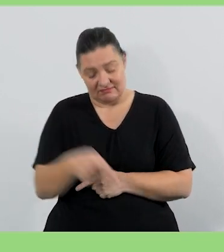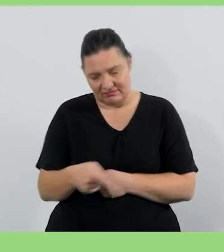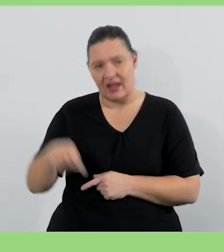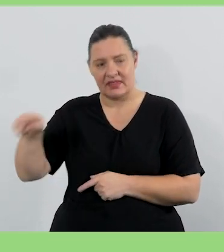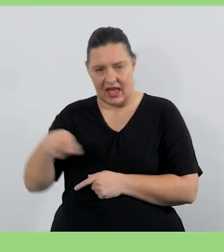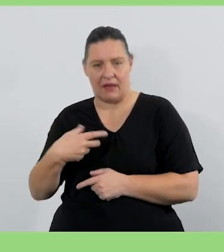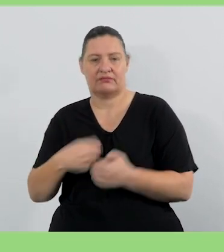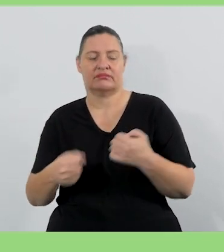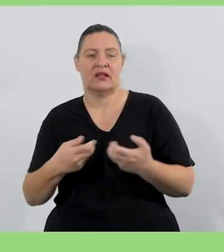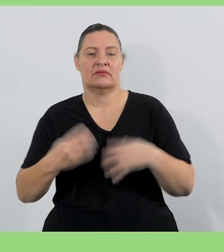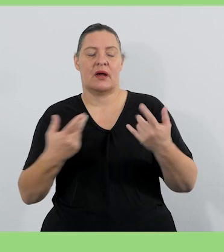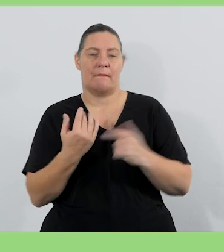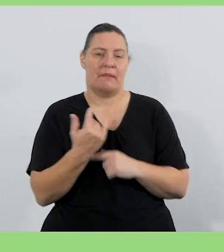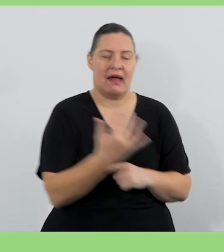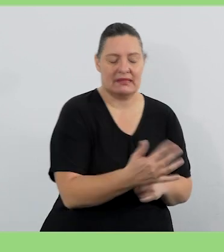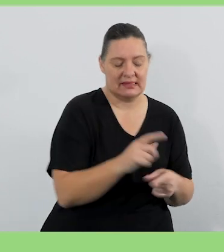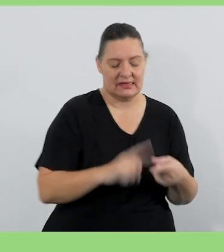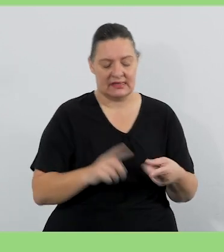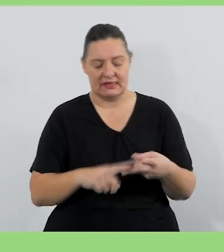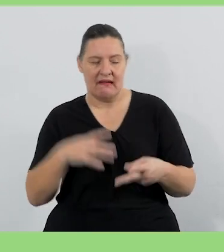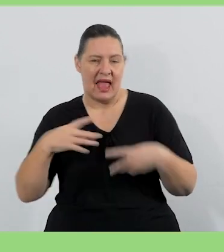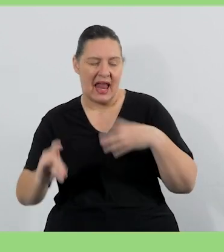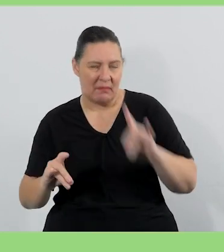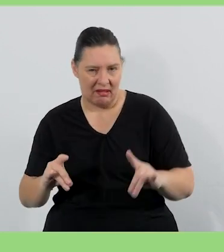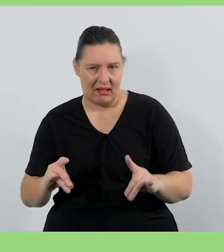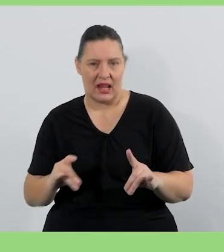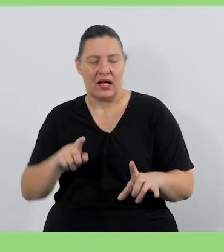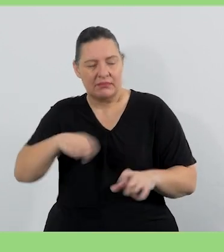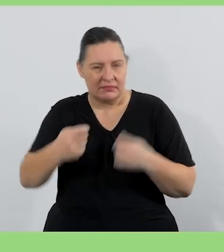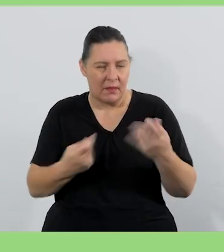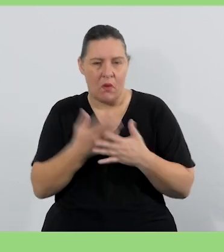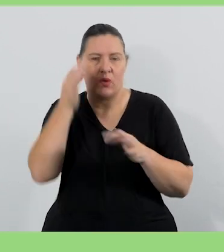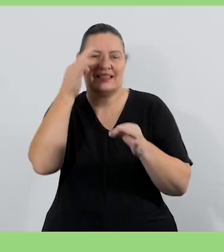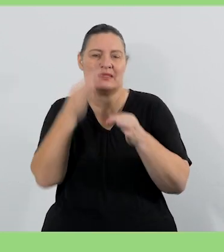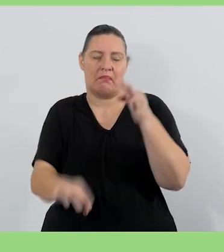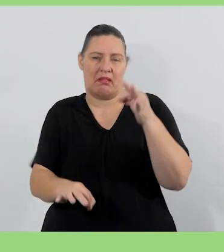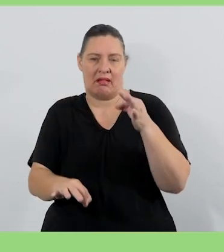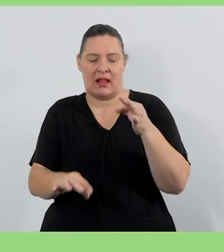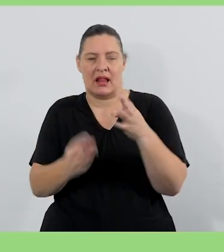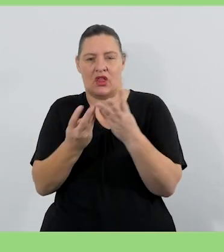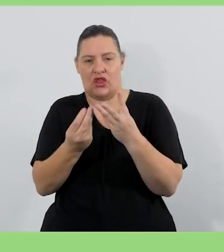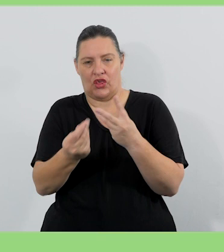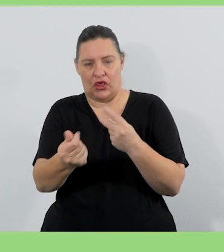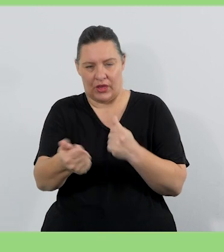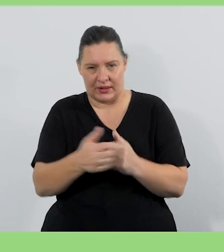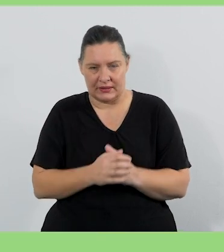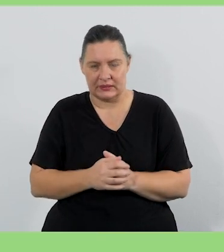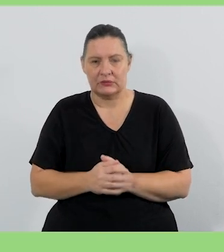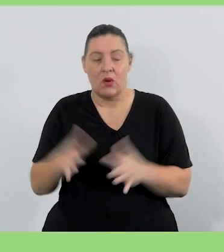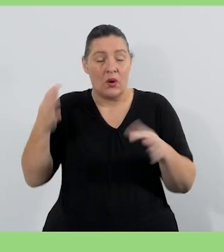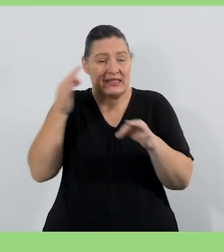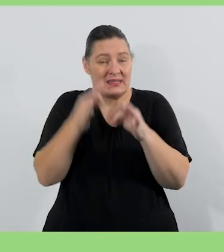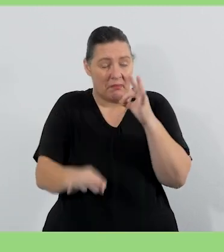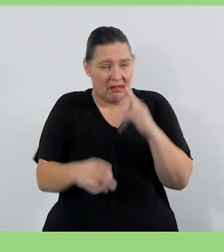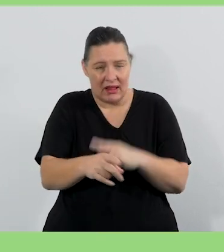the remains of dead plants and animals into simple substances. The